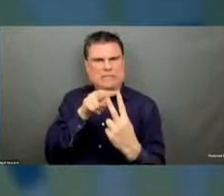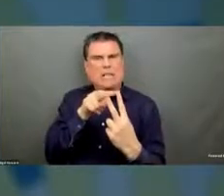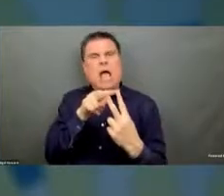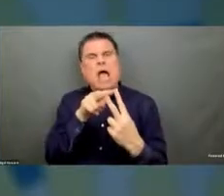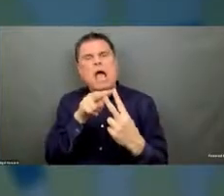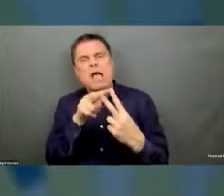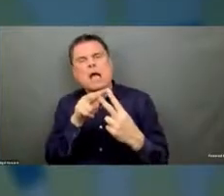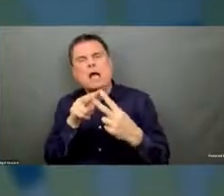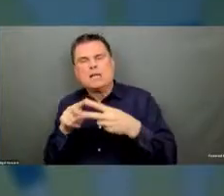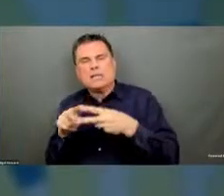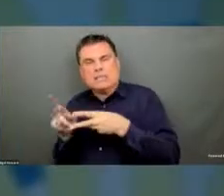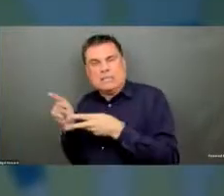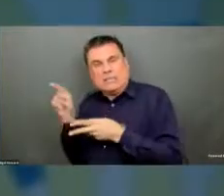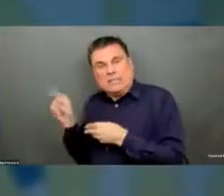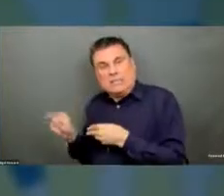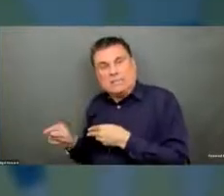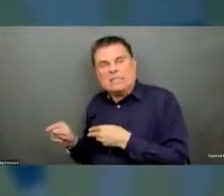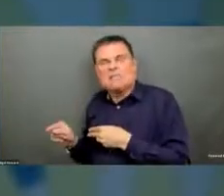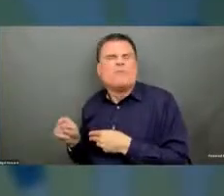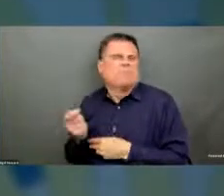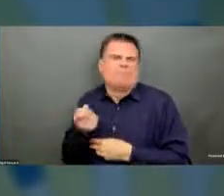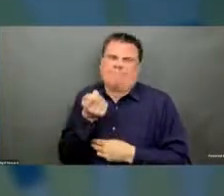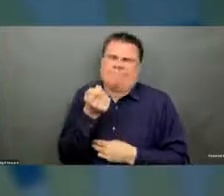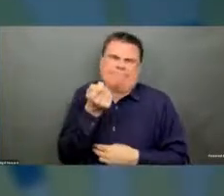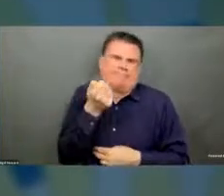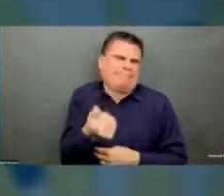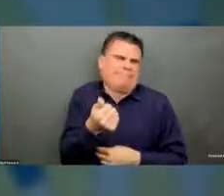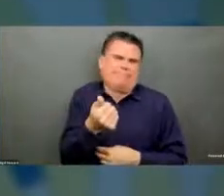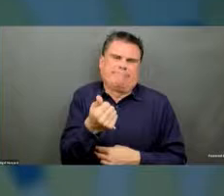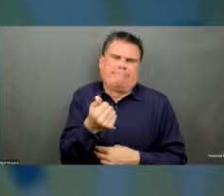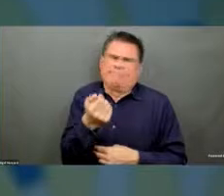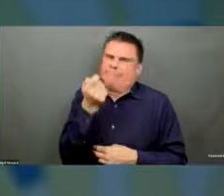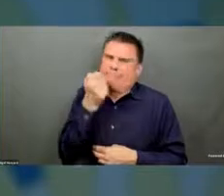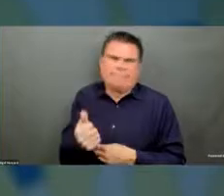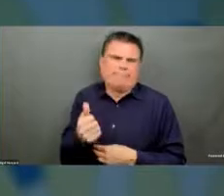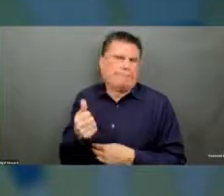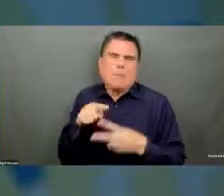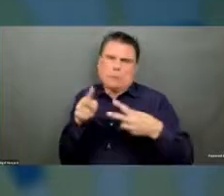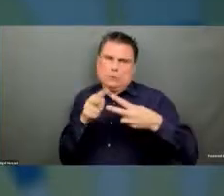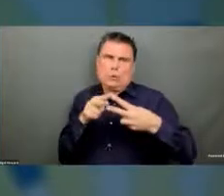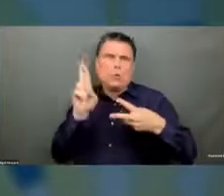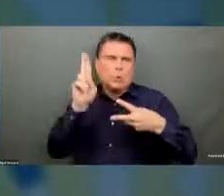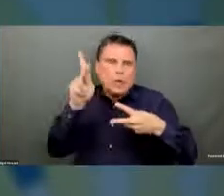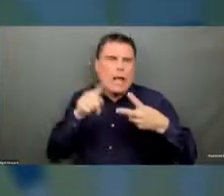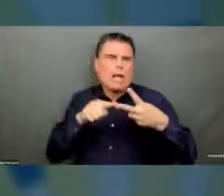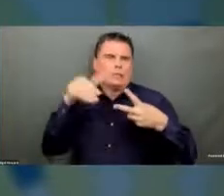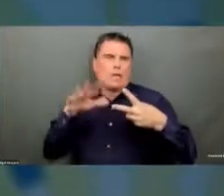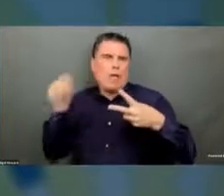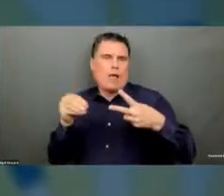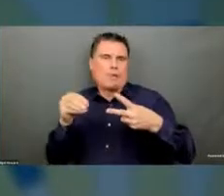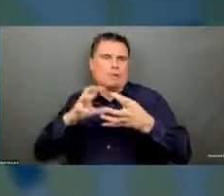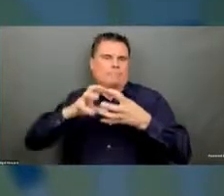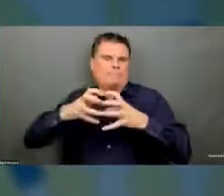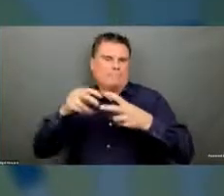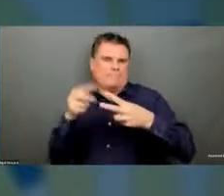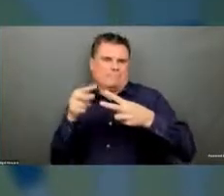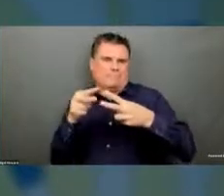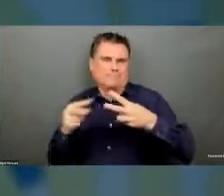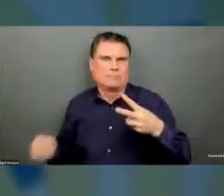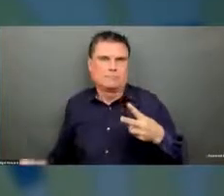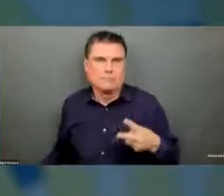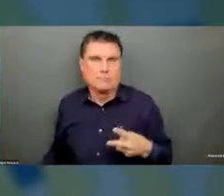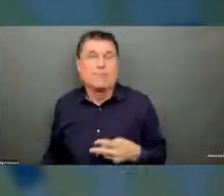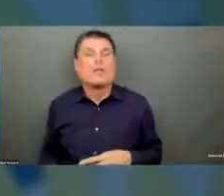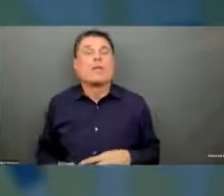viruses that are circulating in our communities. And we know that the same measures that we need, that we have been doing, are